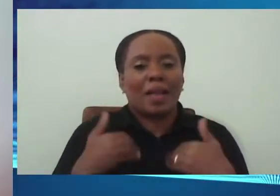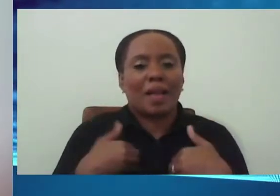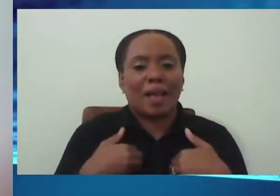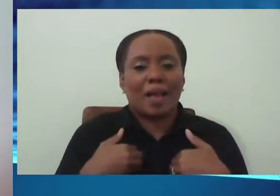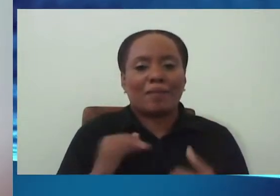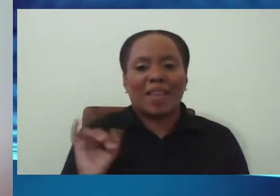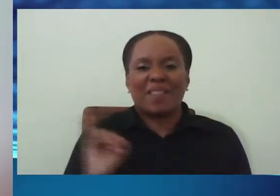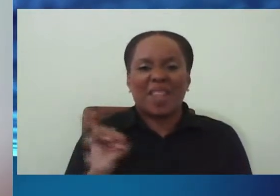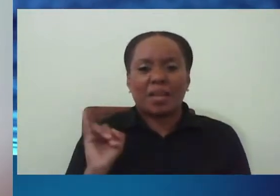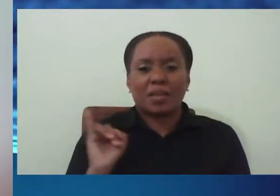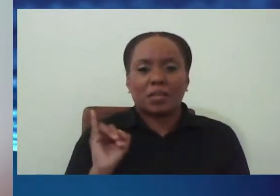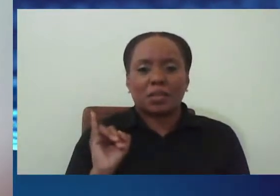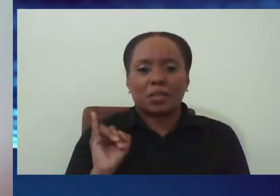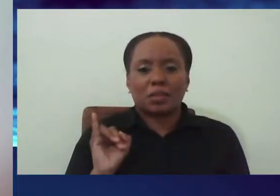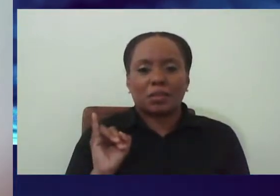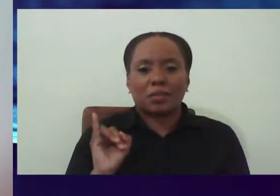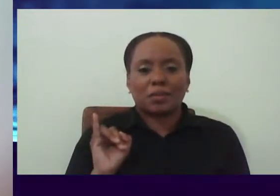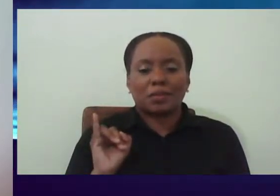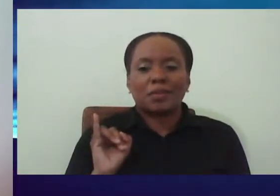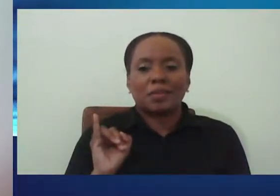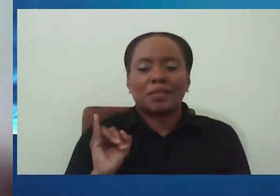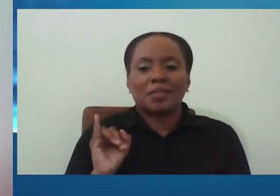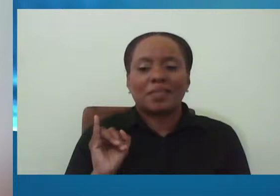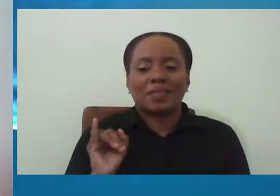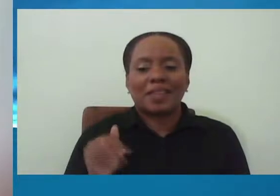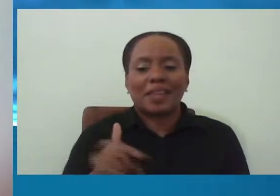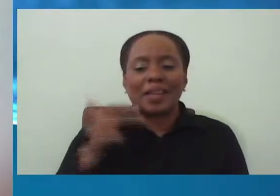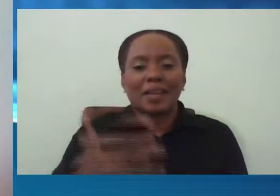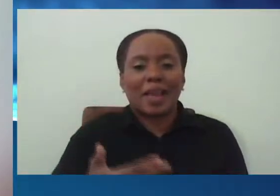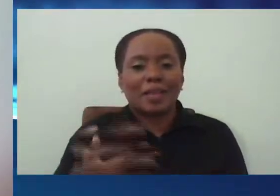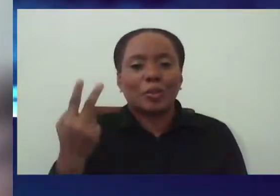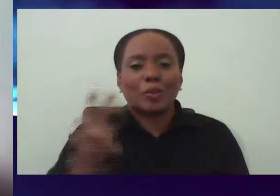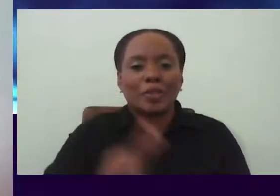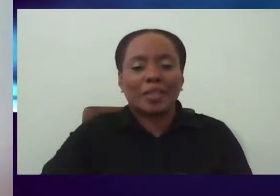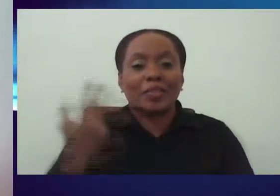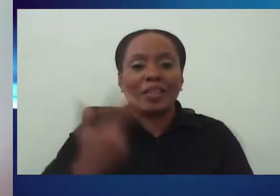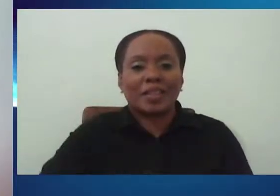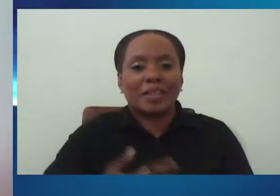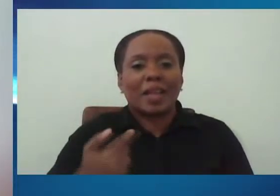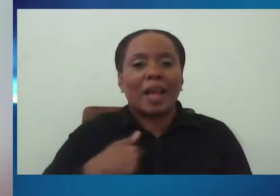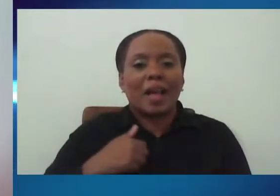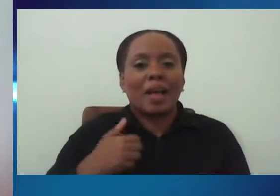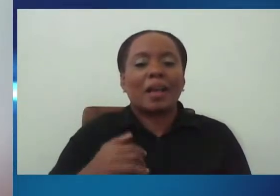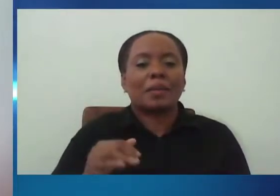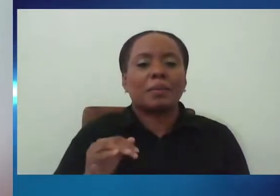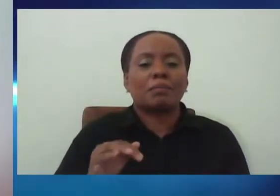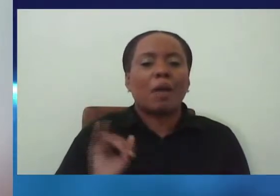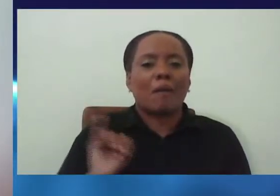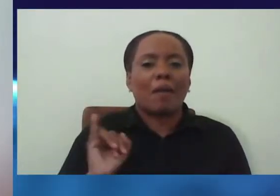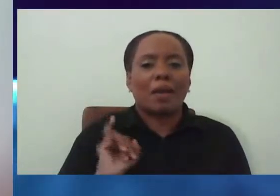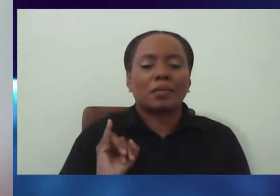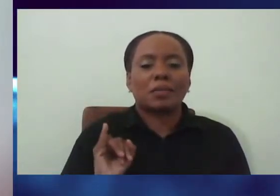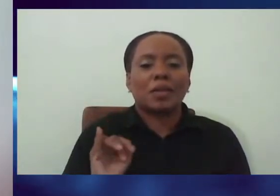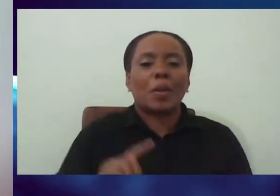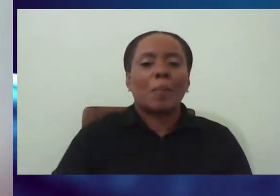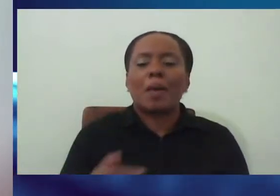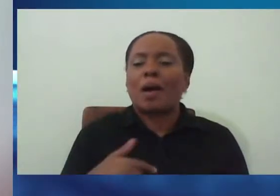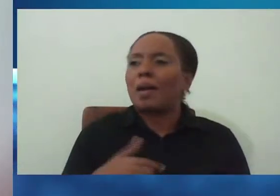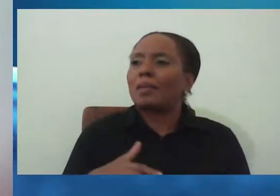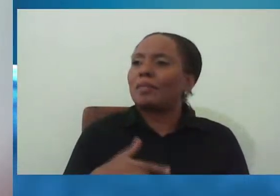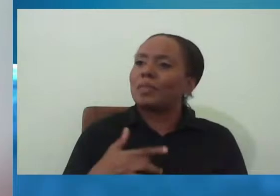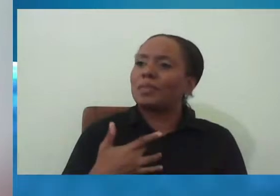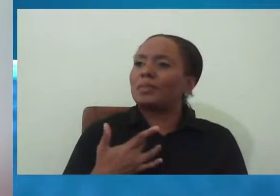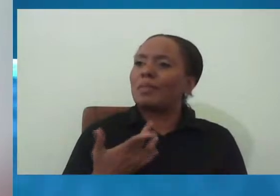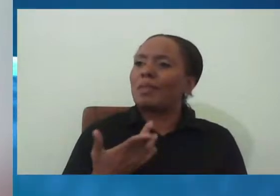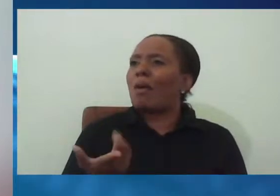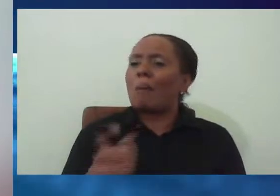infectious in 2 or 3 days, and then I can spread to other people, but I have this inappropriate or false sense of my being